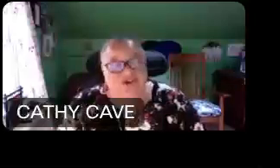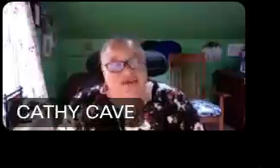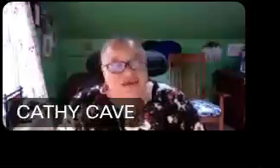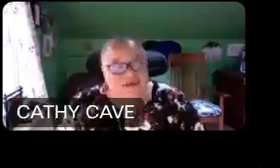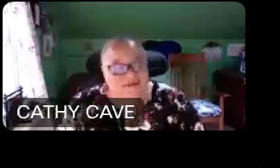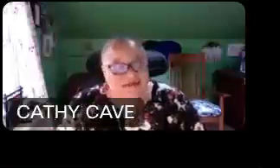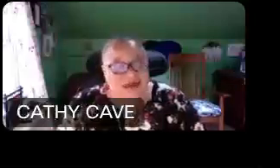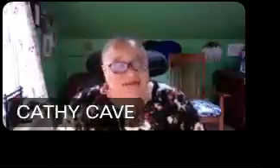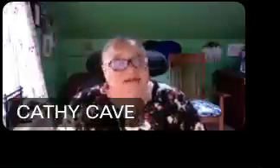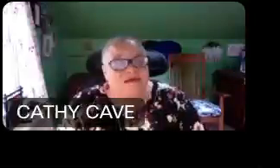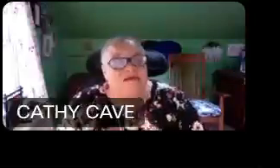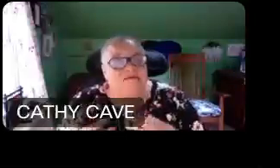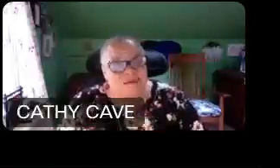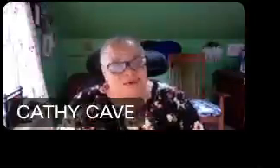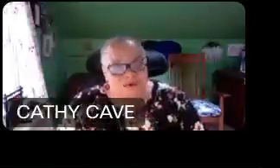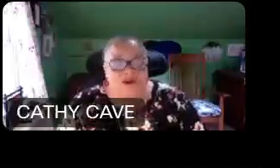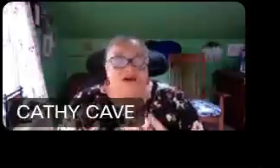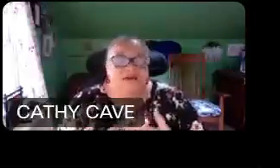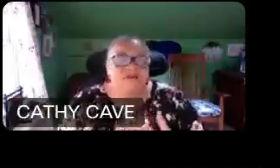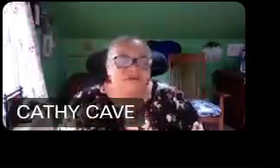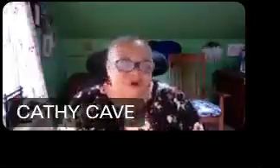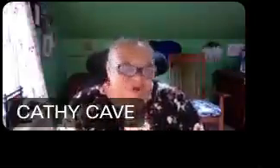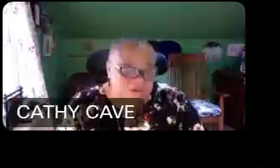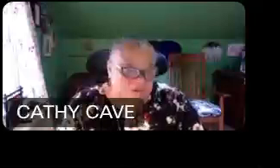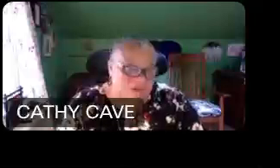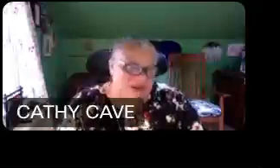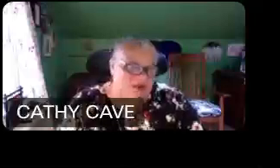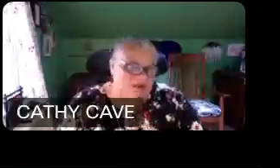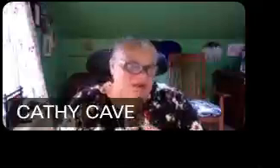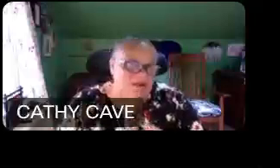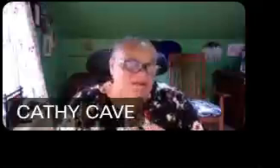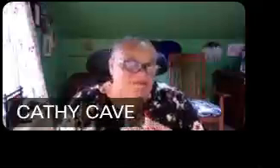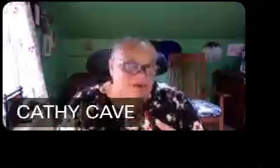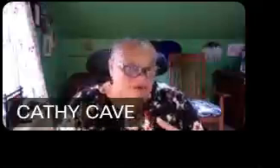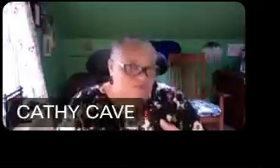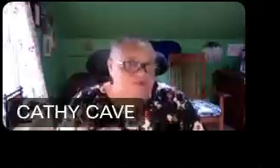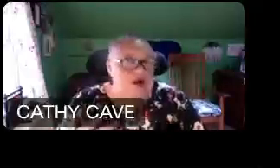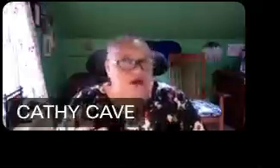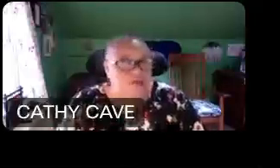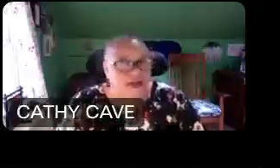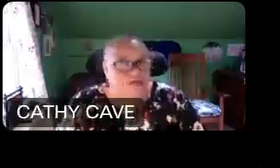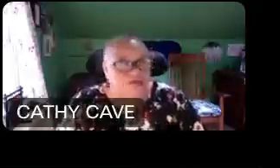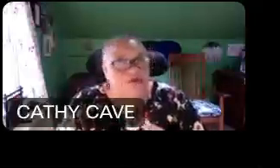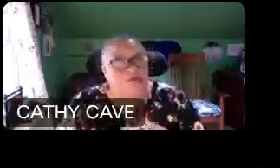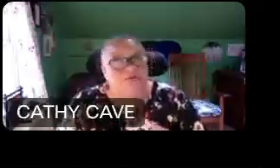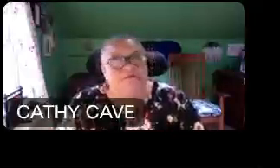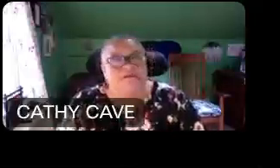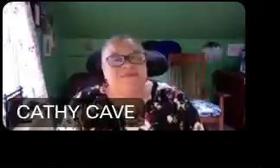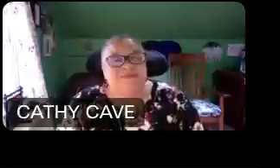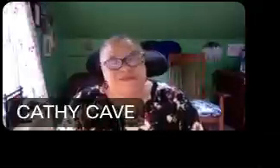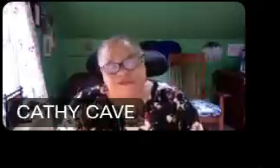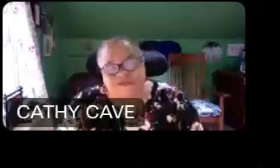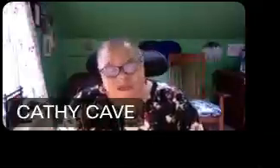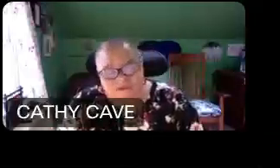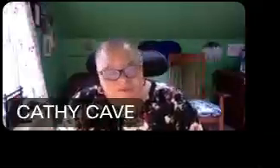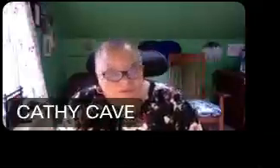concern is that the more we talk and the more we prepare folks and we talk about, what does it